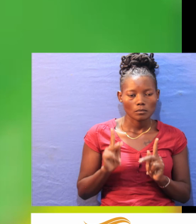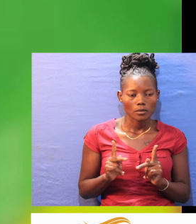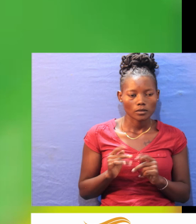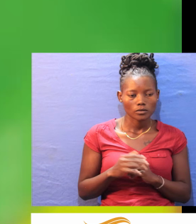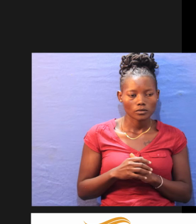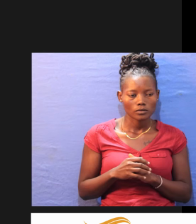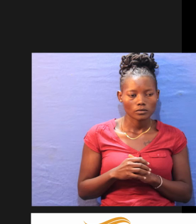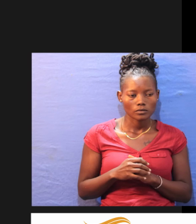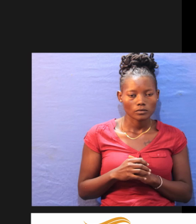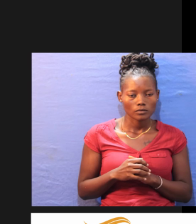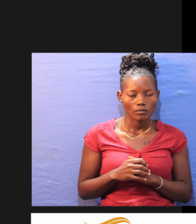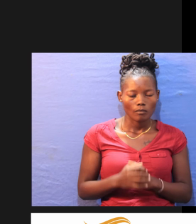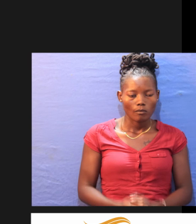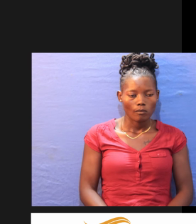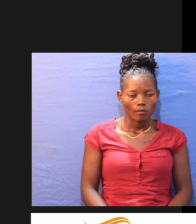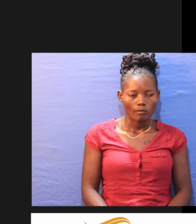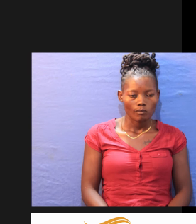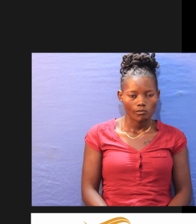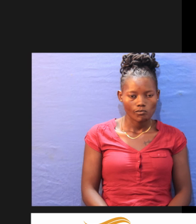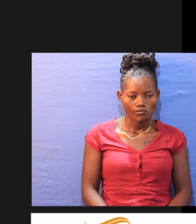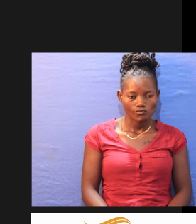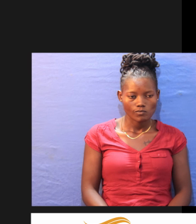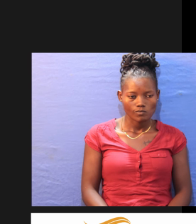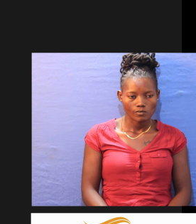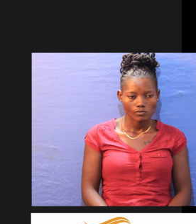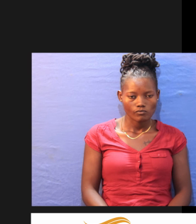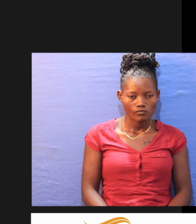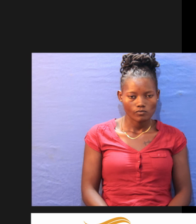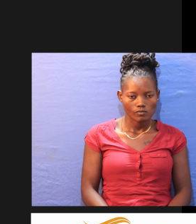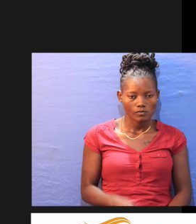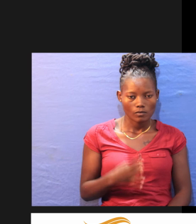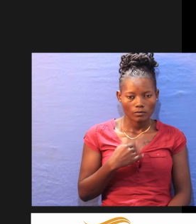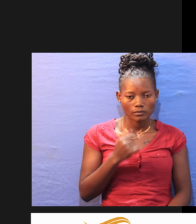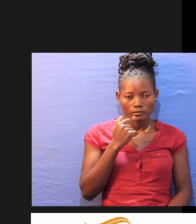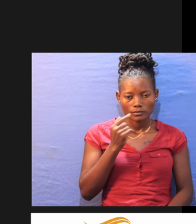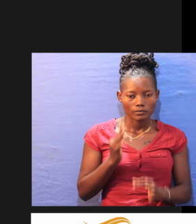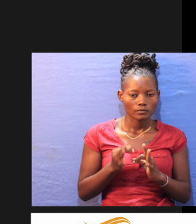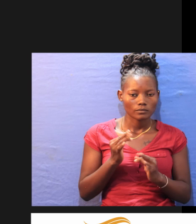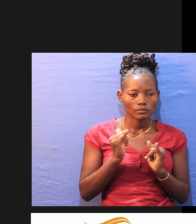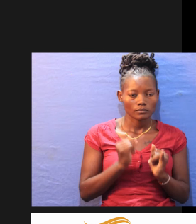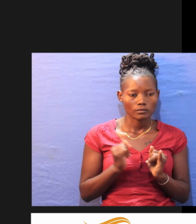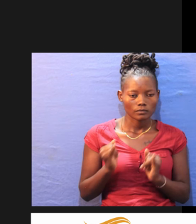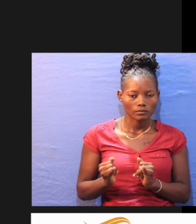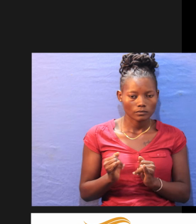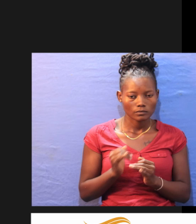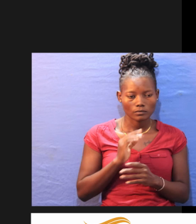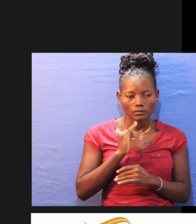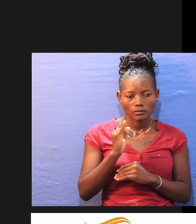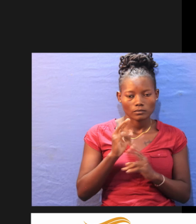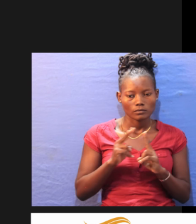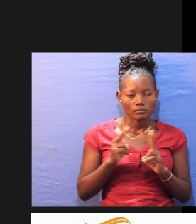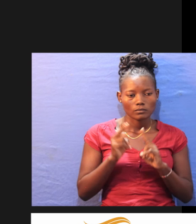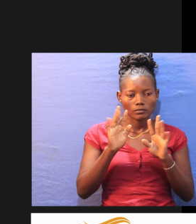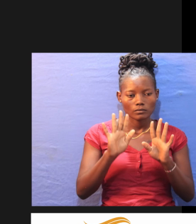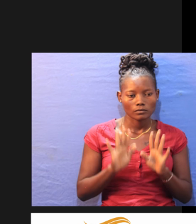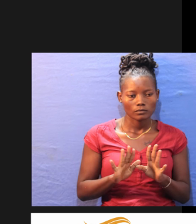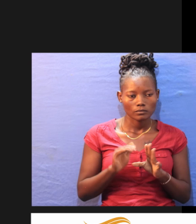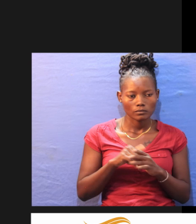I want to say an individual is very important in any